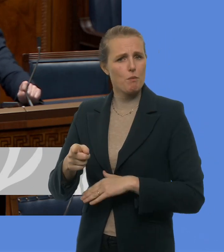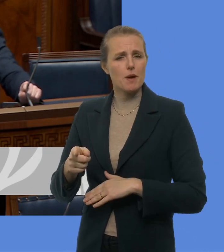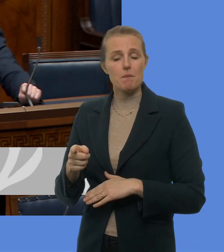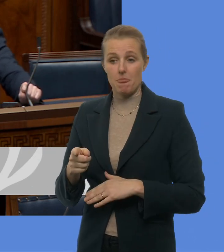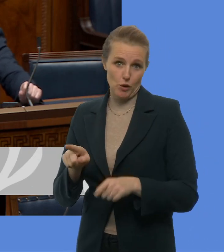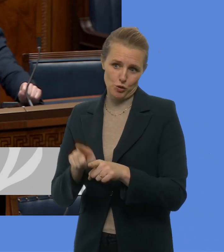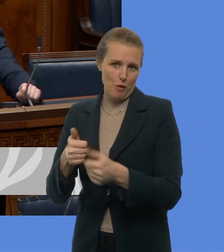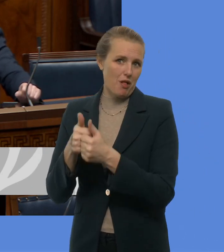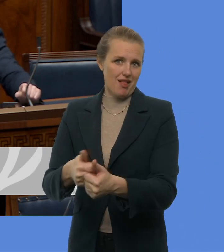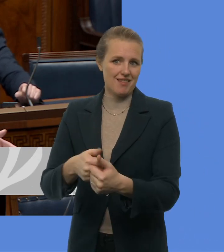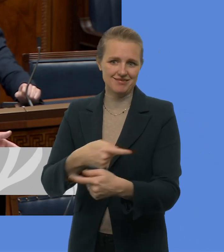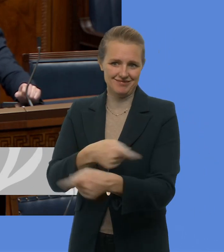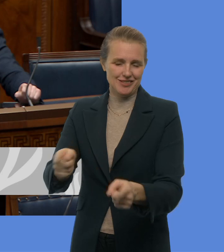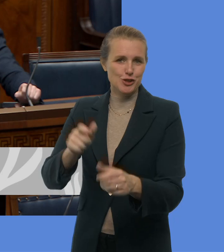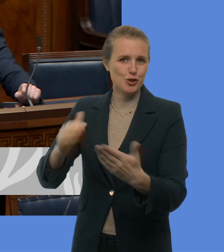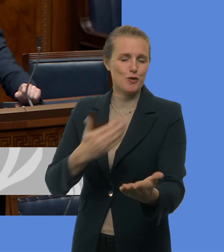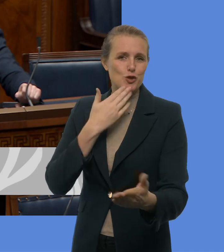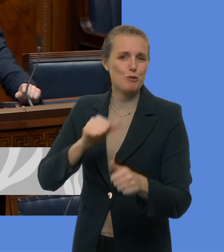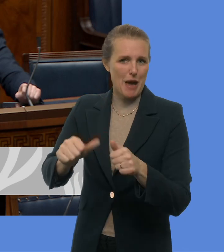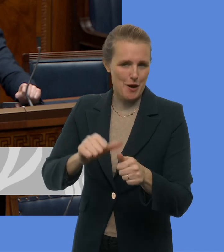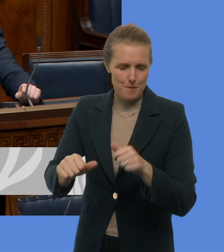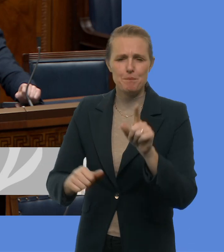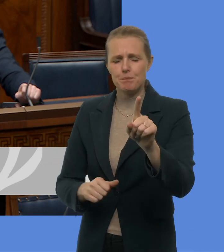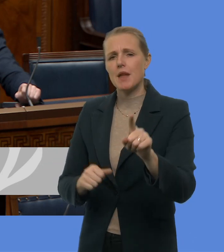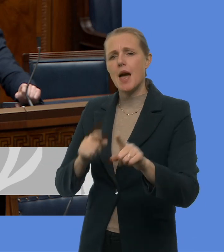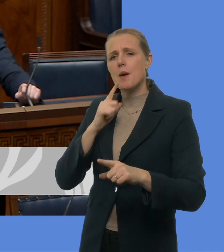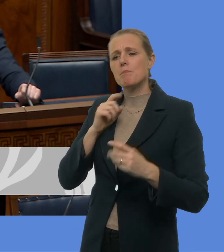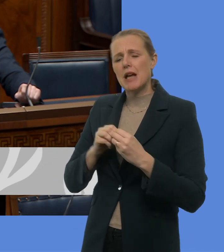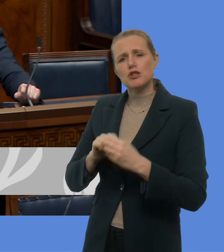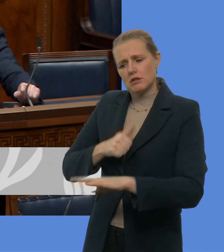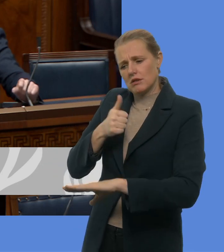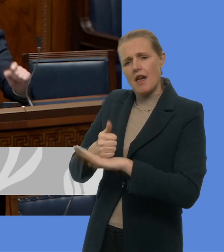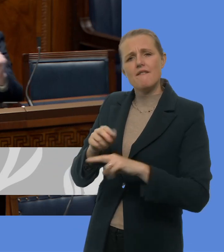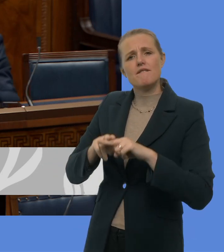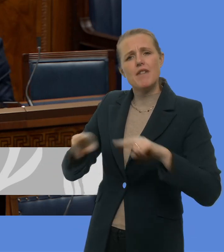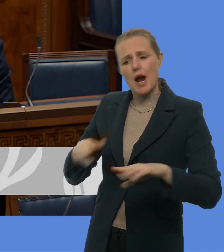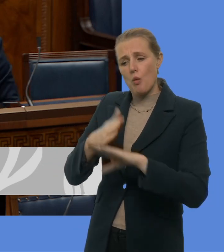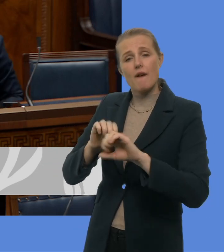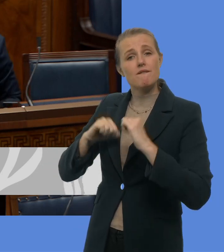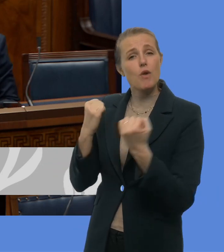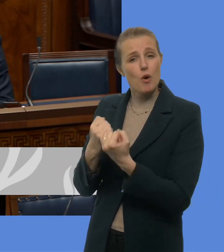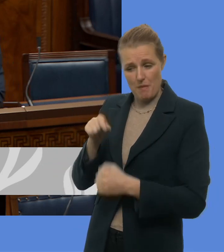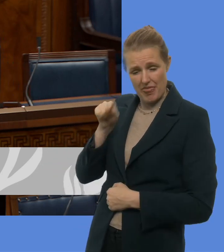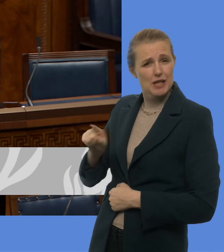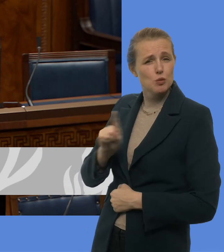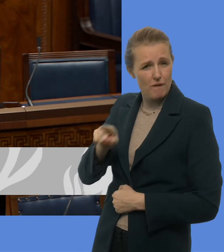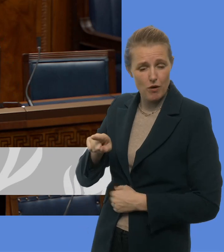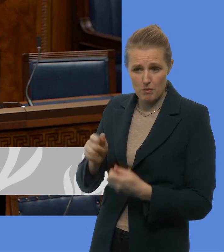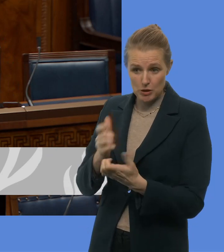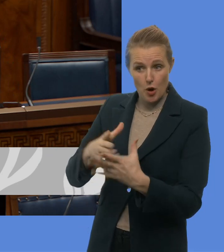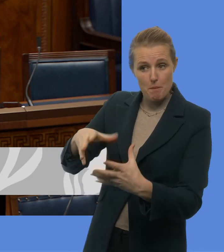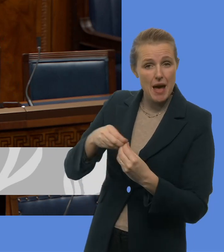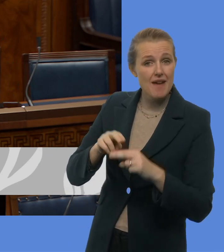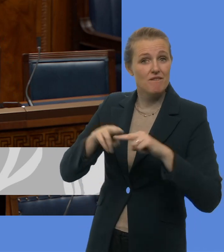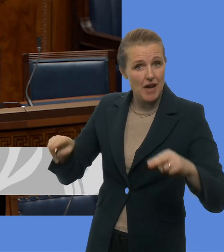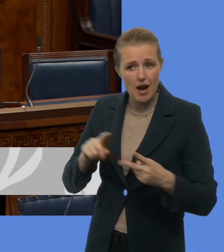also mentioned the establishment of the Fair Work Forum to make an evidence-based case for improving pay, terms and conditions, and I recently announced